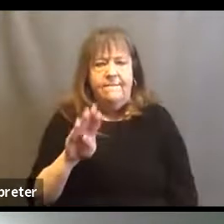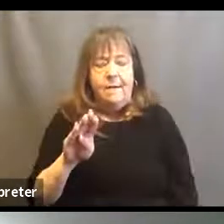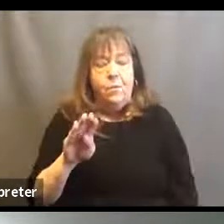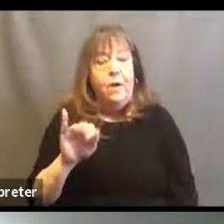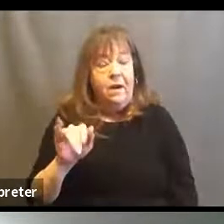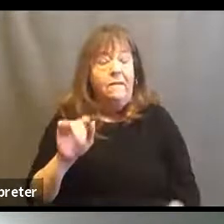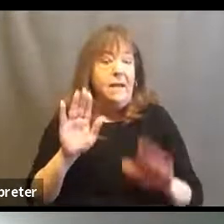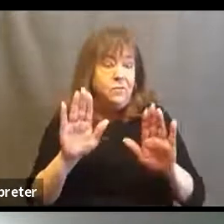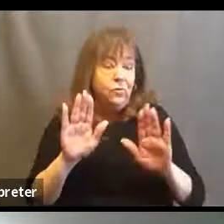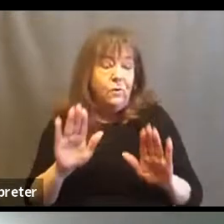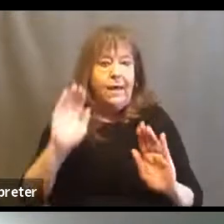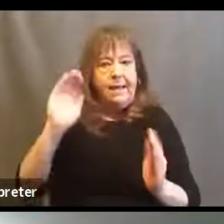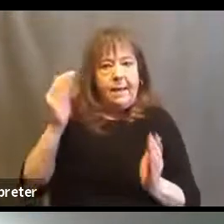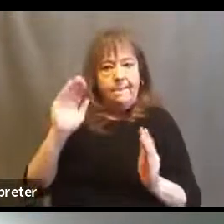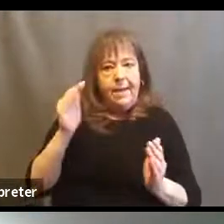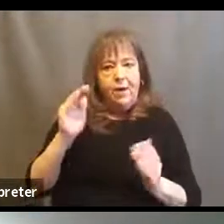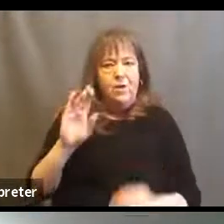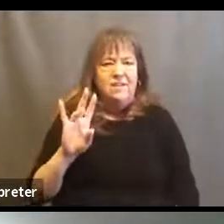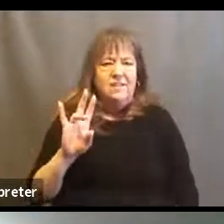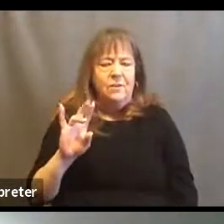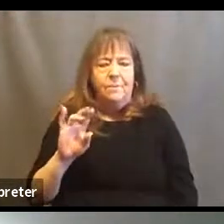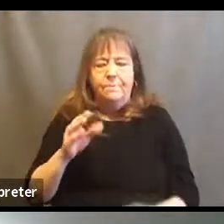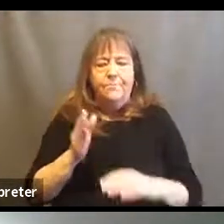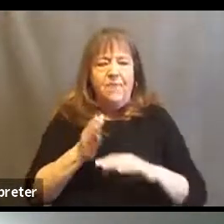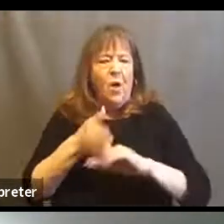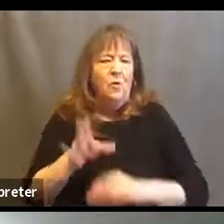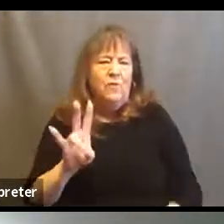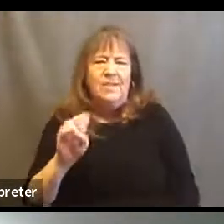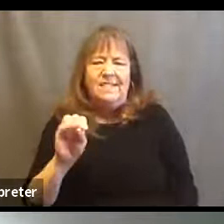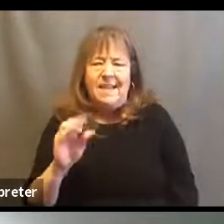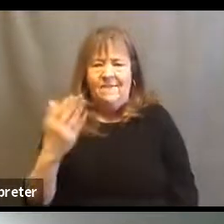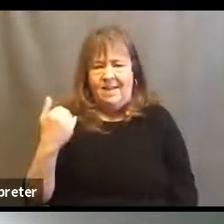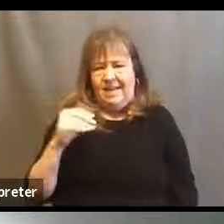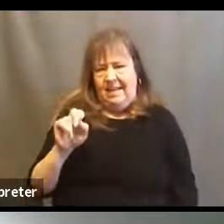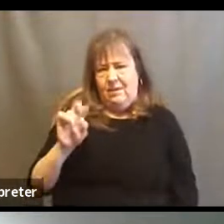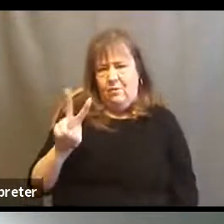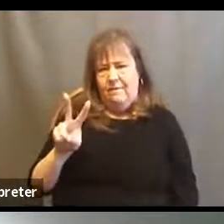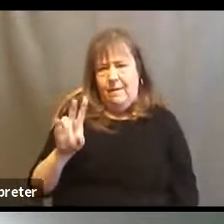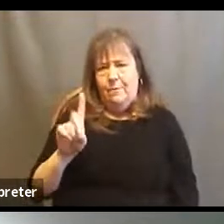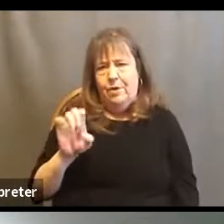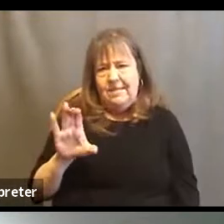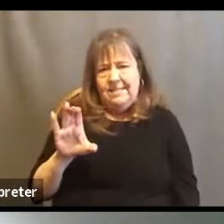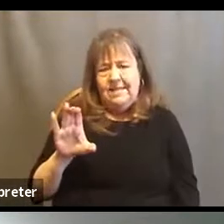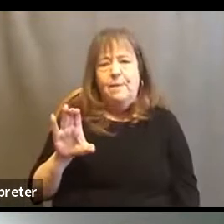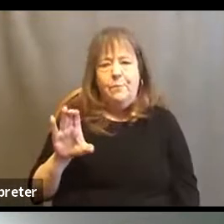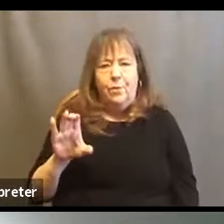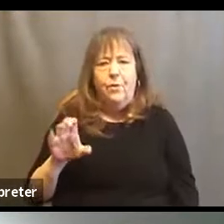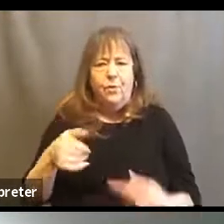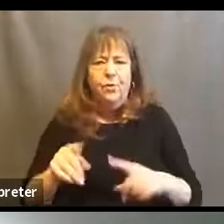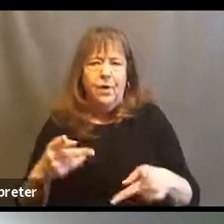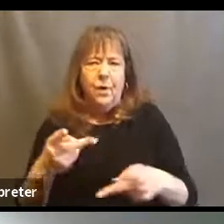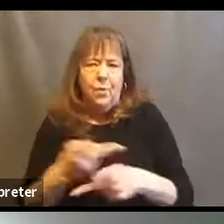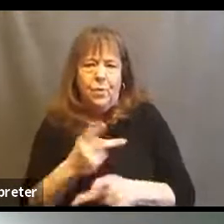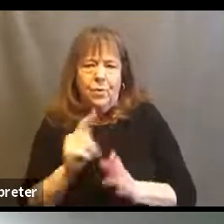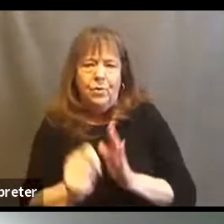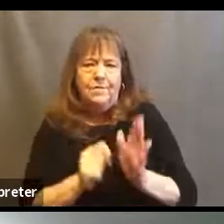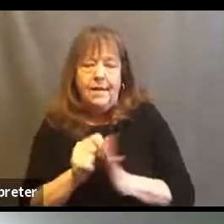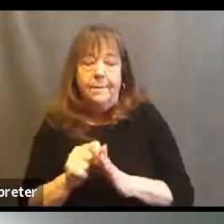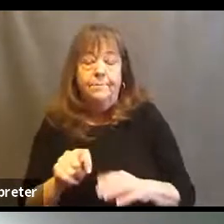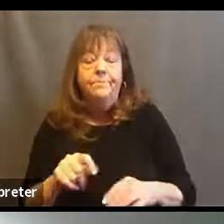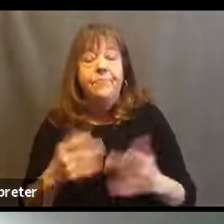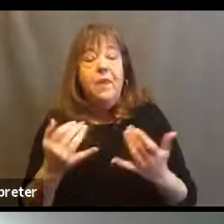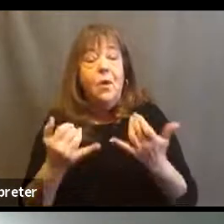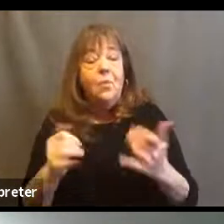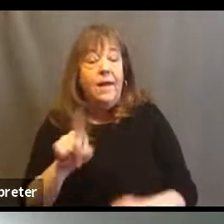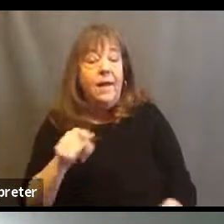Again, comparing that to 70 plus in November and December, at the worst of the surge. And right now, we only